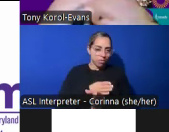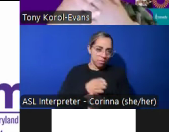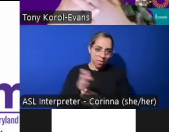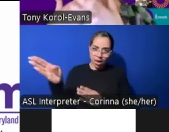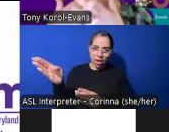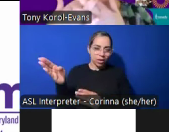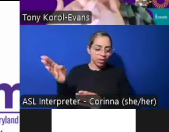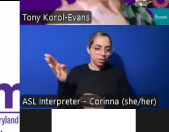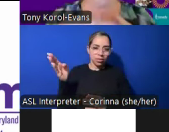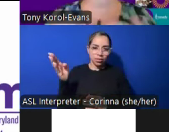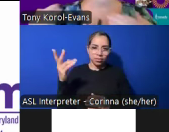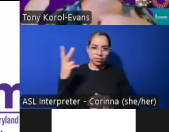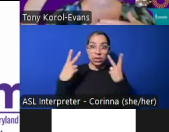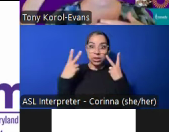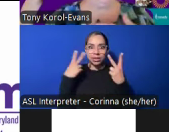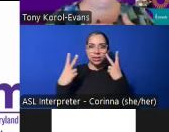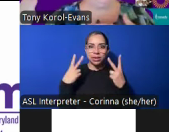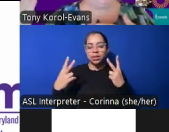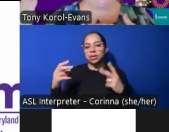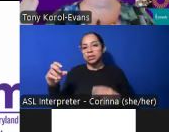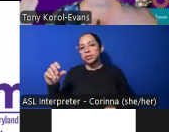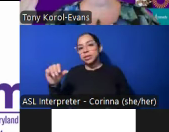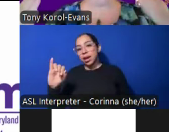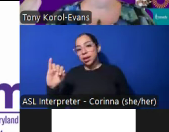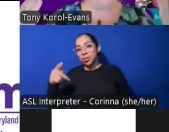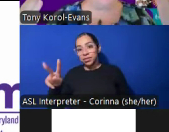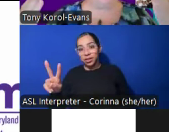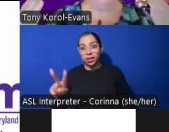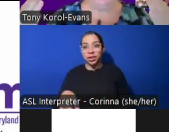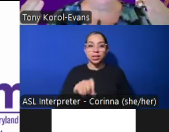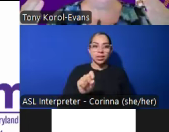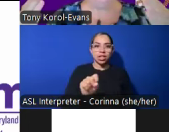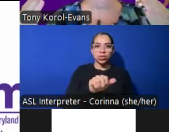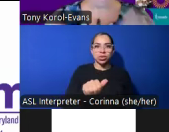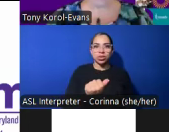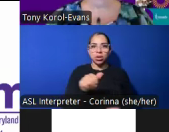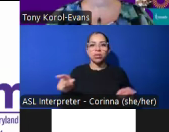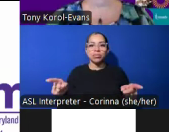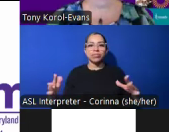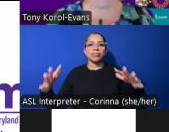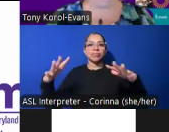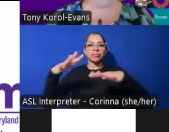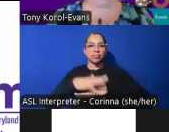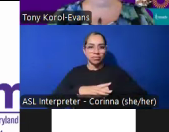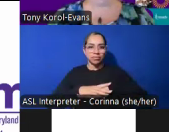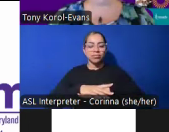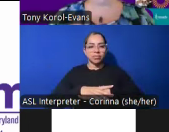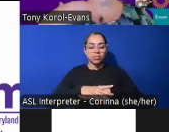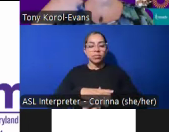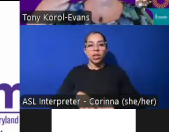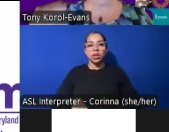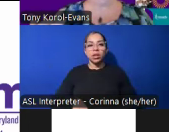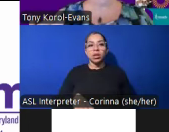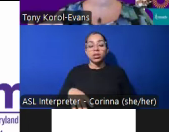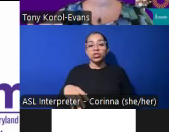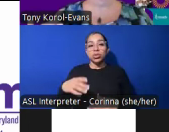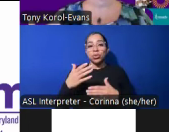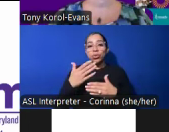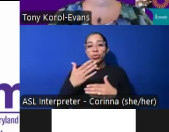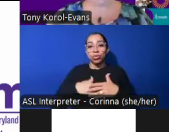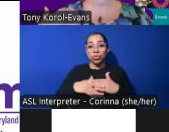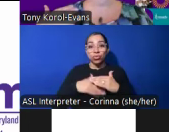see this crossover between intimate partner violence and sexual violence. So reproductive coercion is using